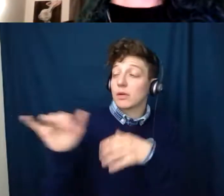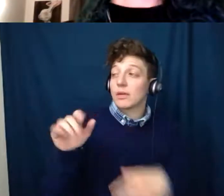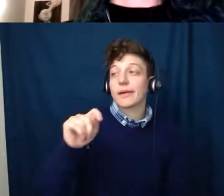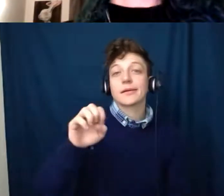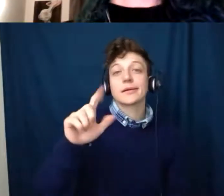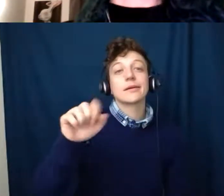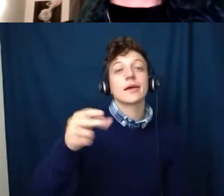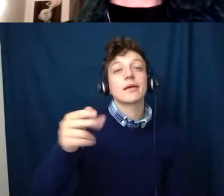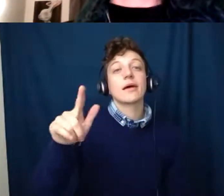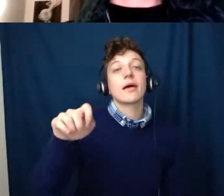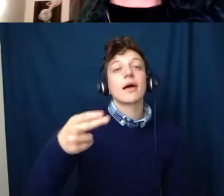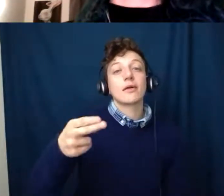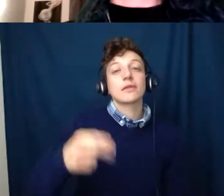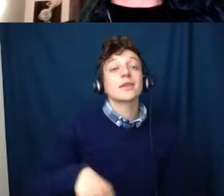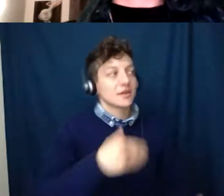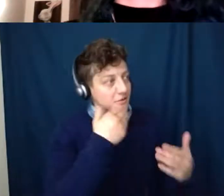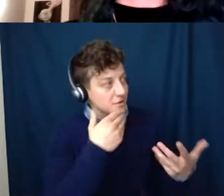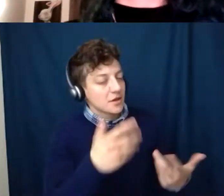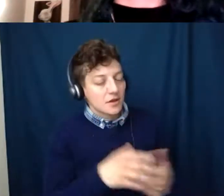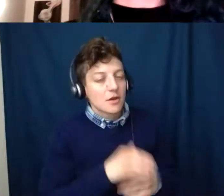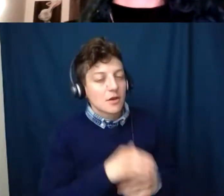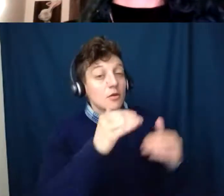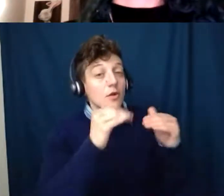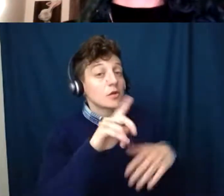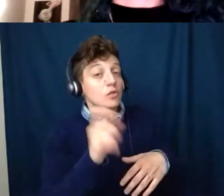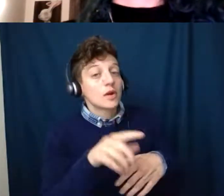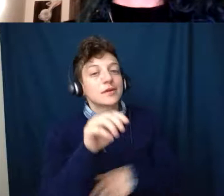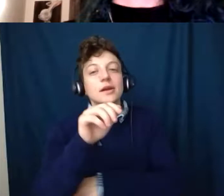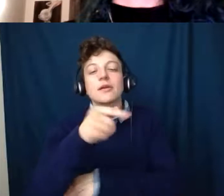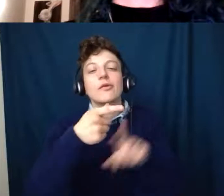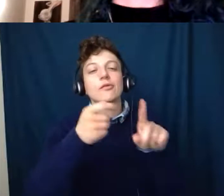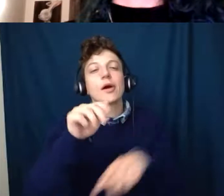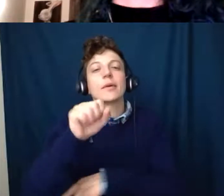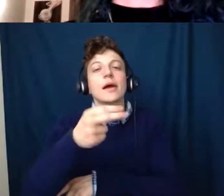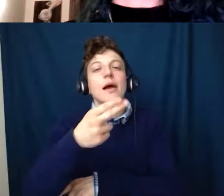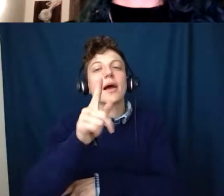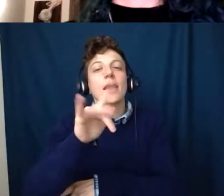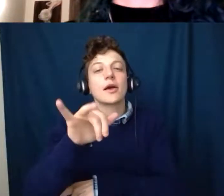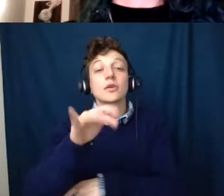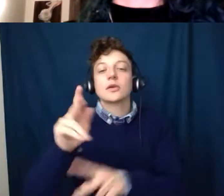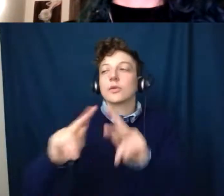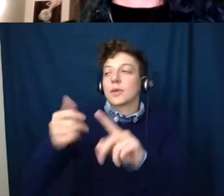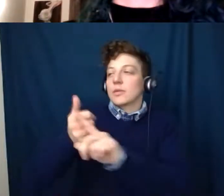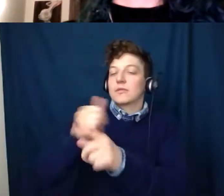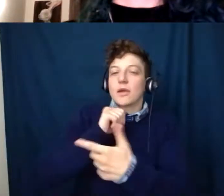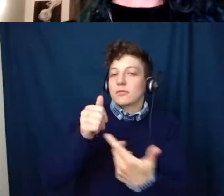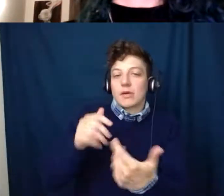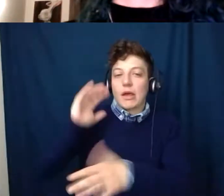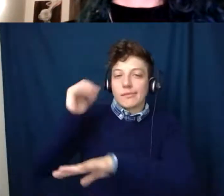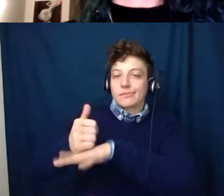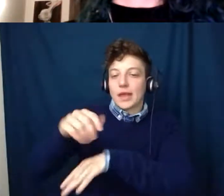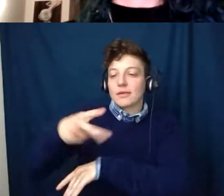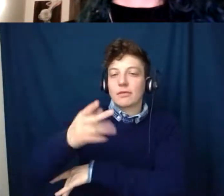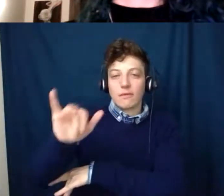answer. The next question is coming in from Ashley. For non-Philadelphia based people in the US, is there a way to find resources